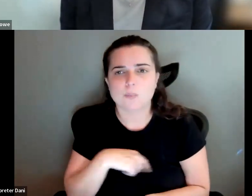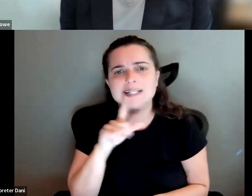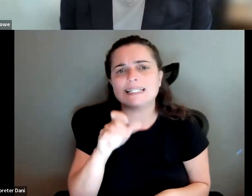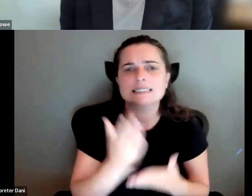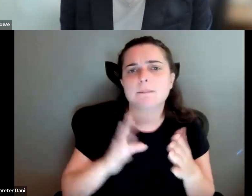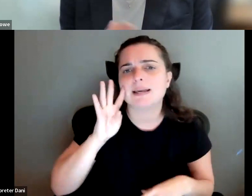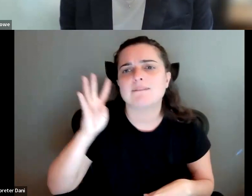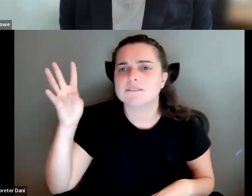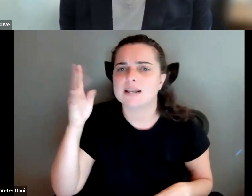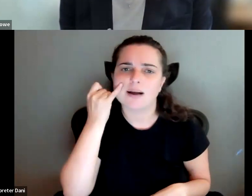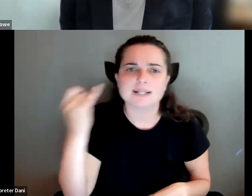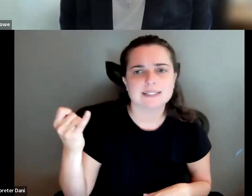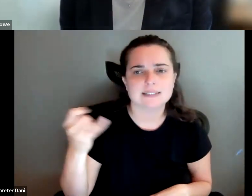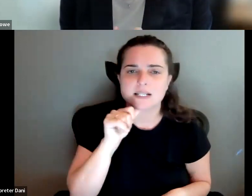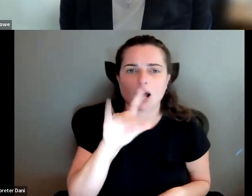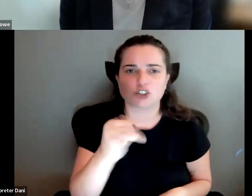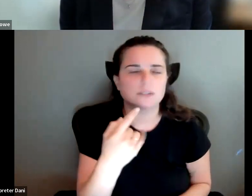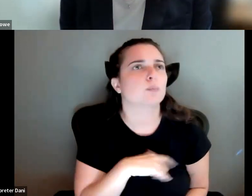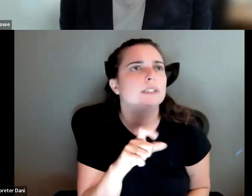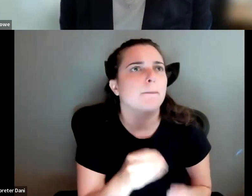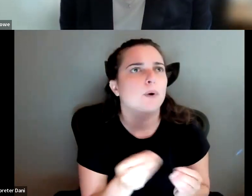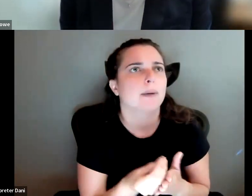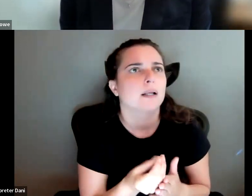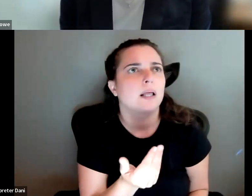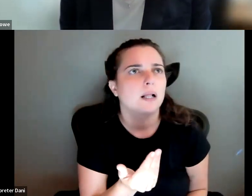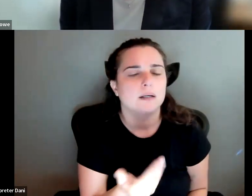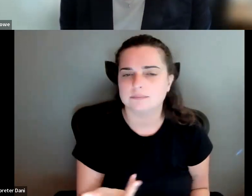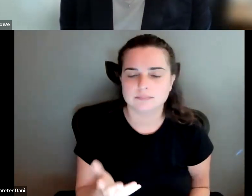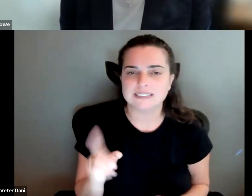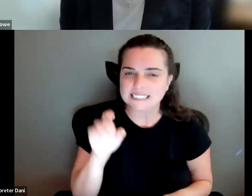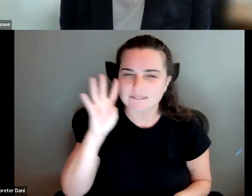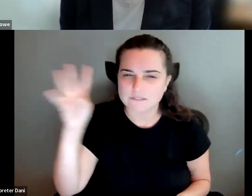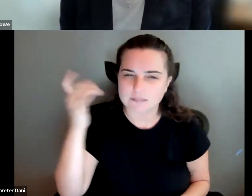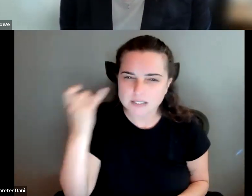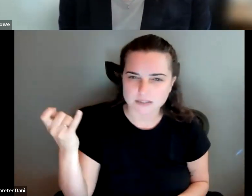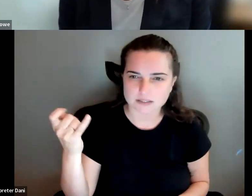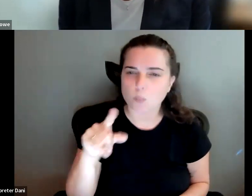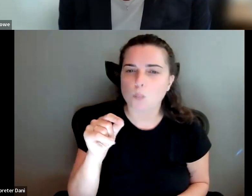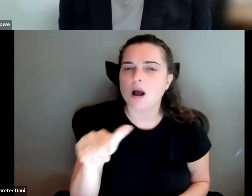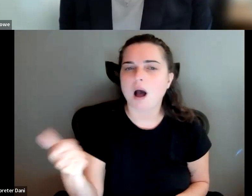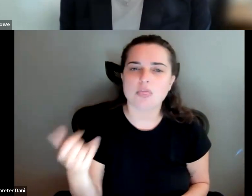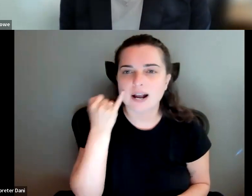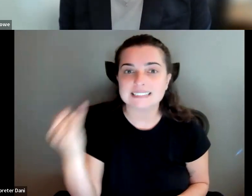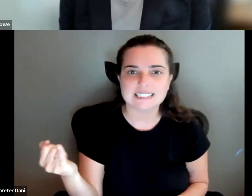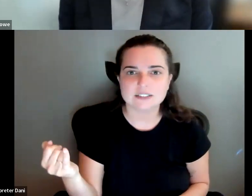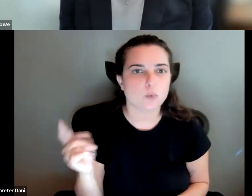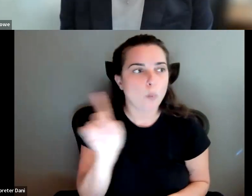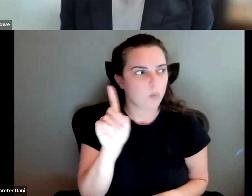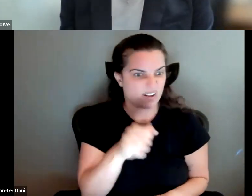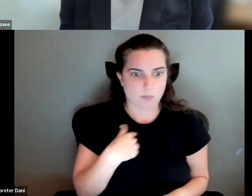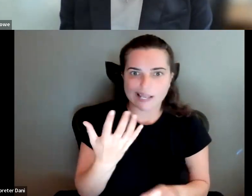It can't be just we need more money to pay these folks. What are some other innovative ideas? Where can we get the